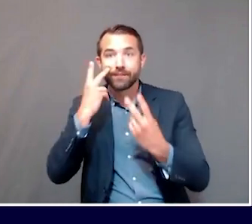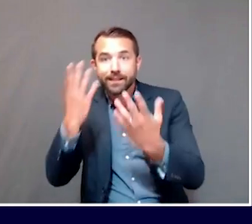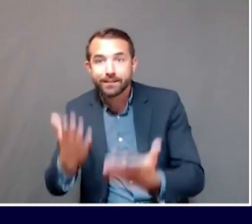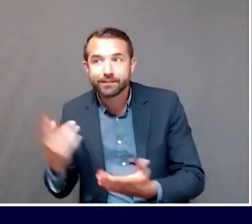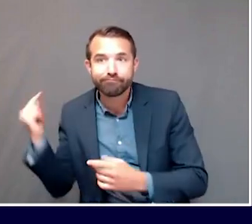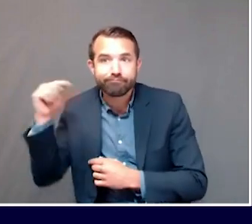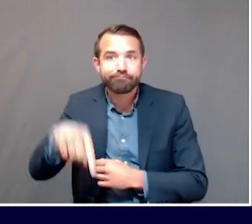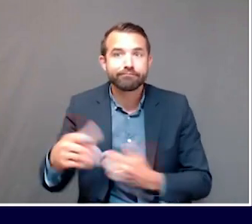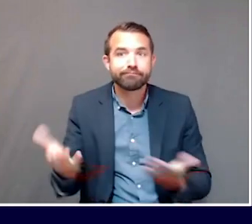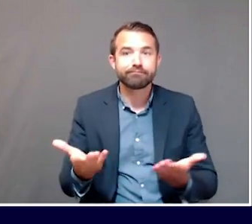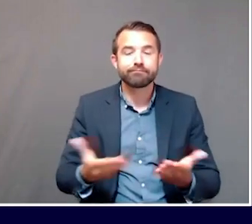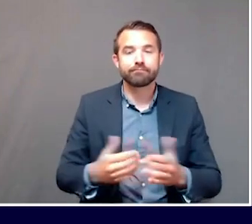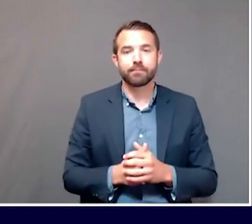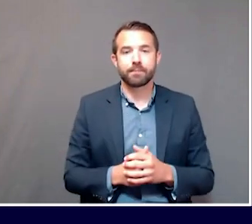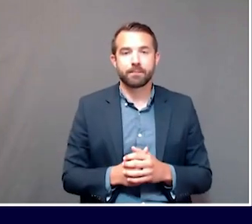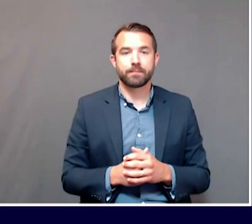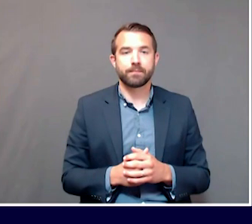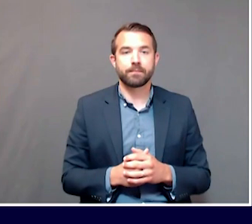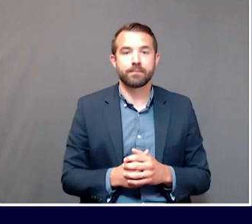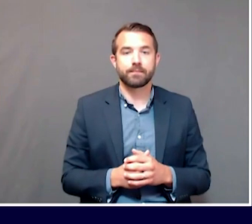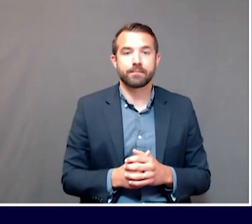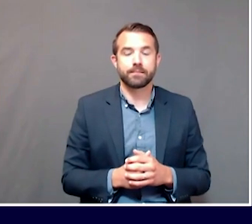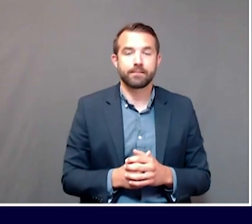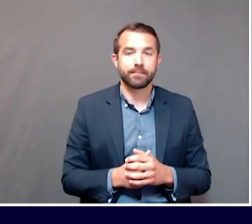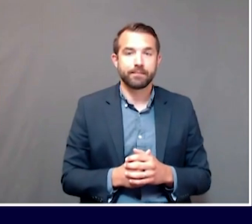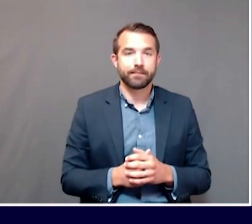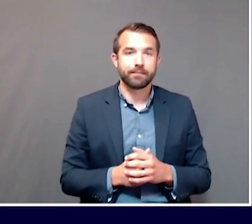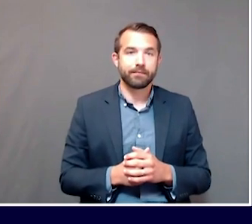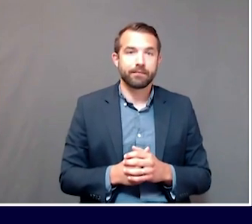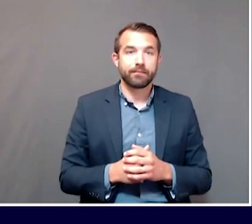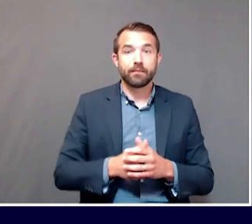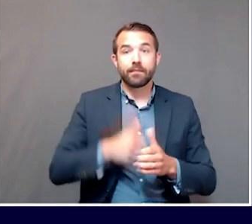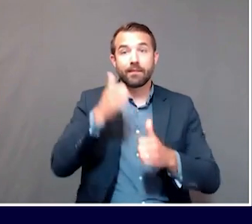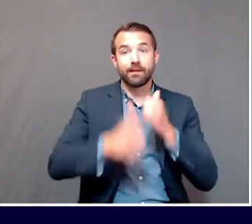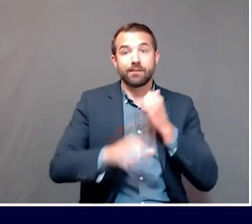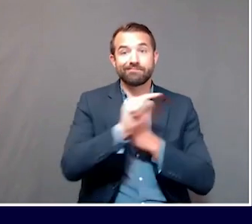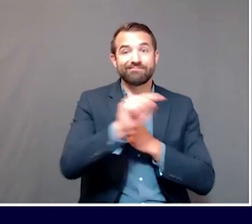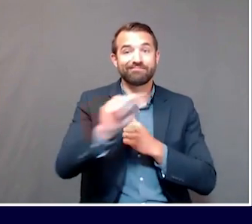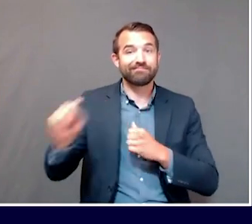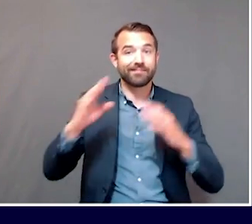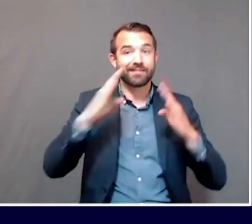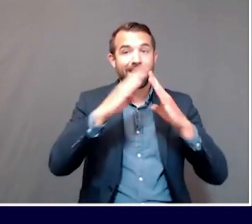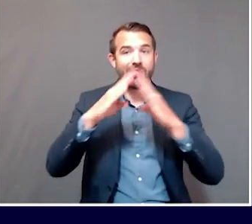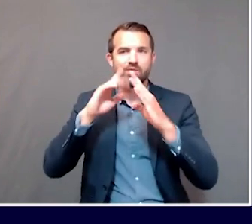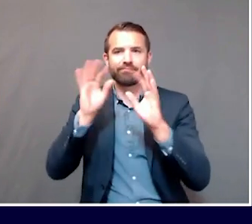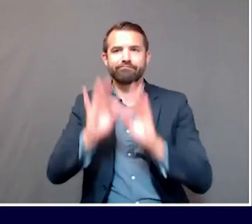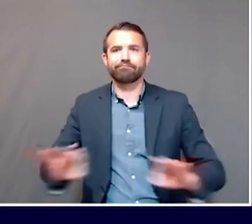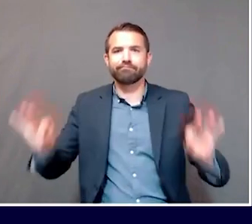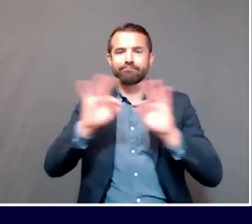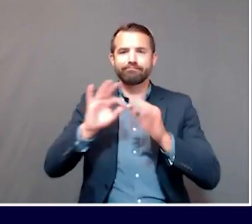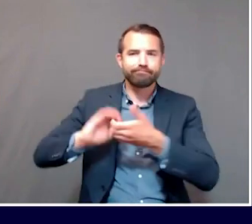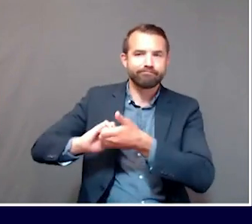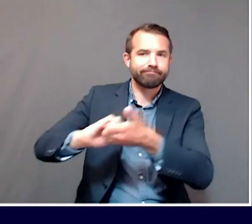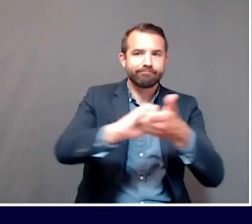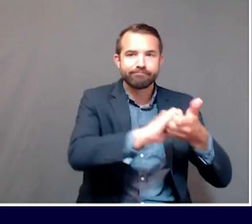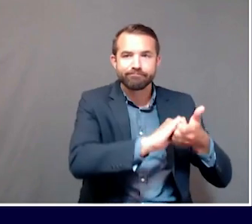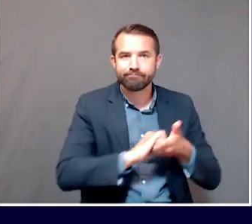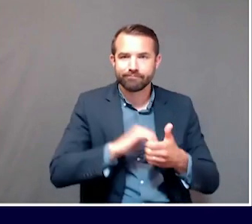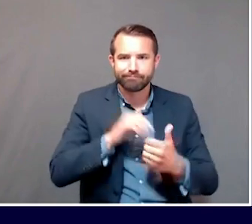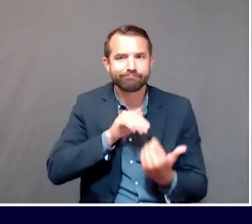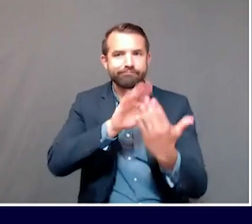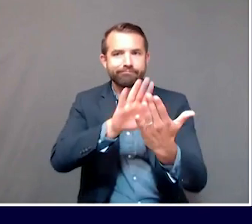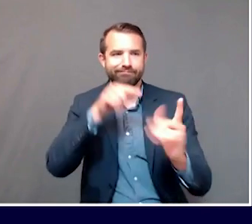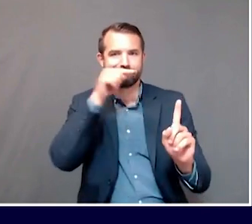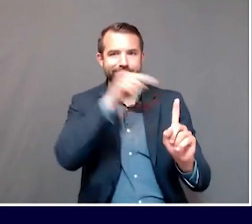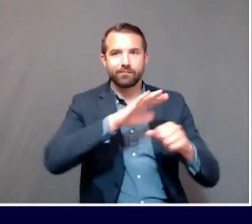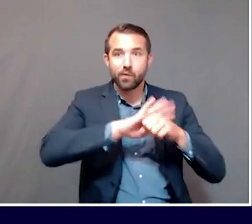season. So knowing that the towns and cities are a critical partner in the fight against COVID-19, we've been working with Maine